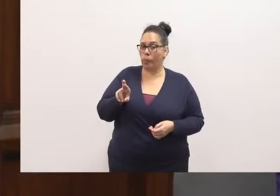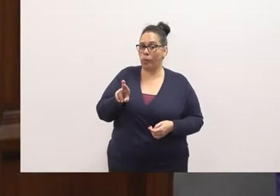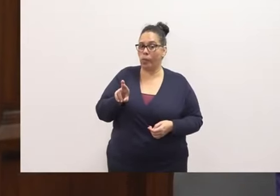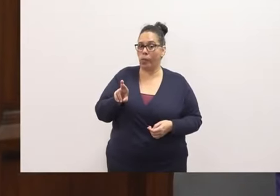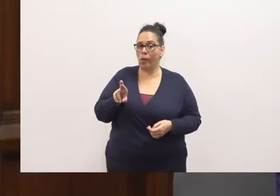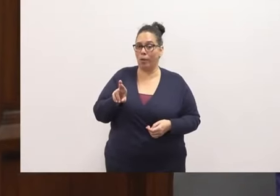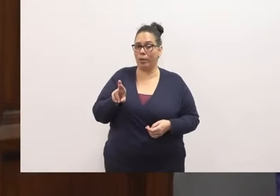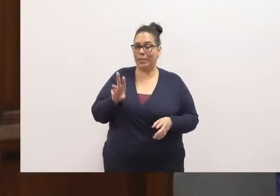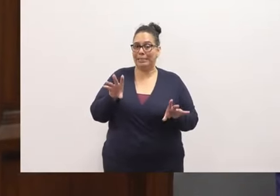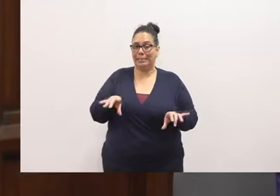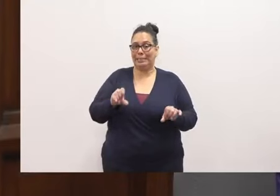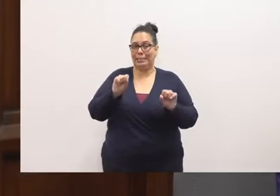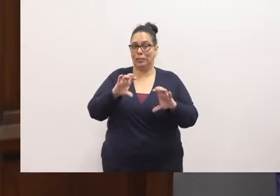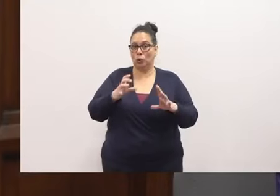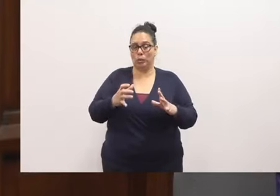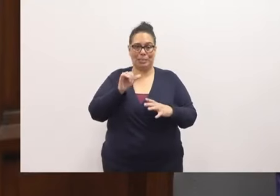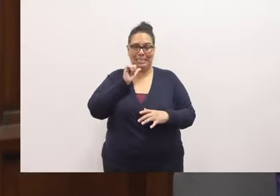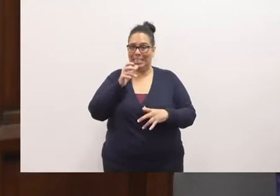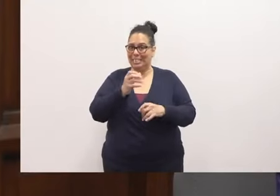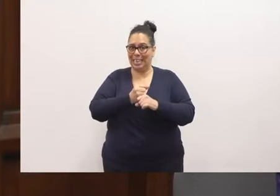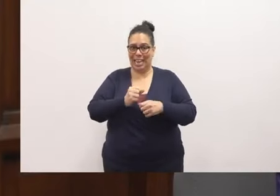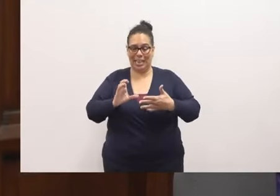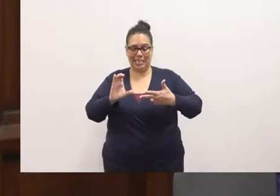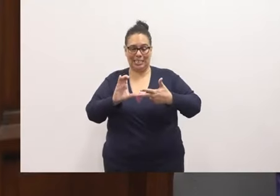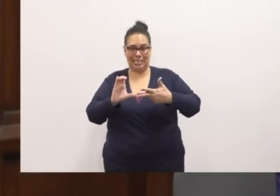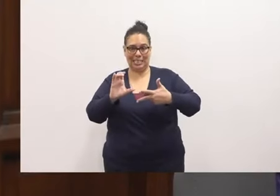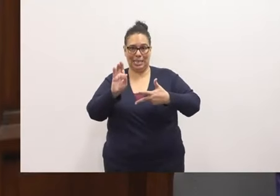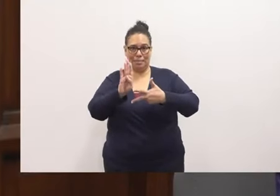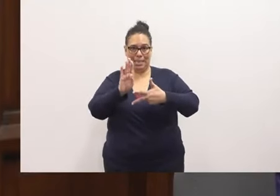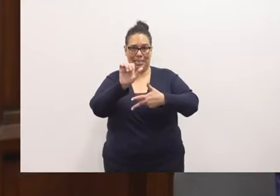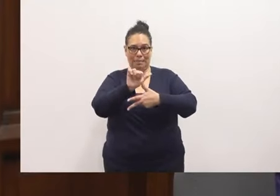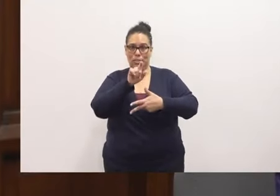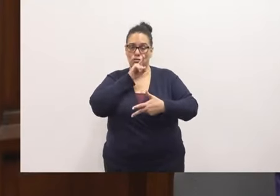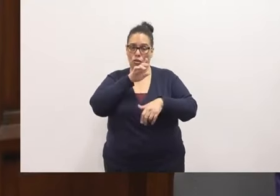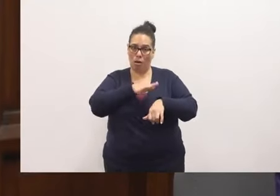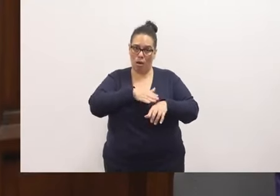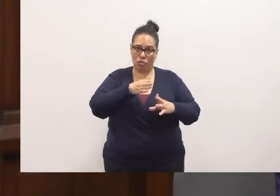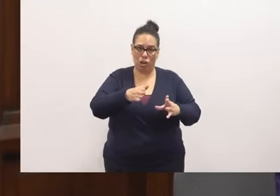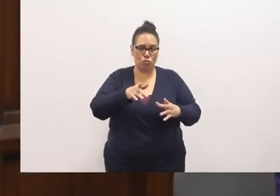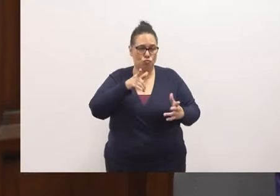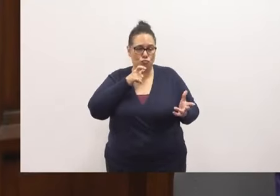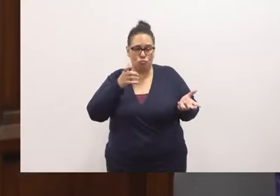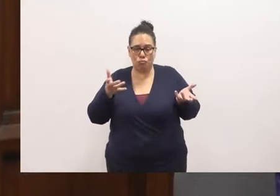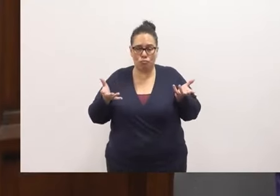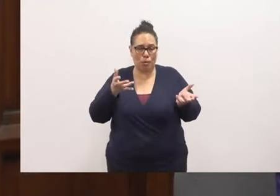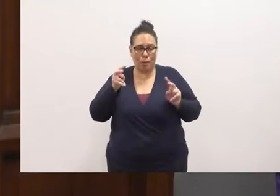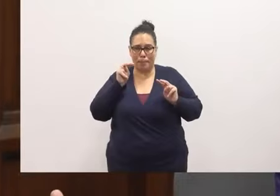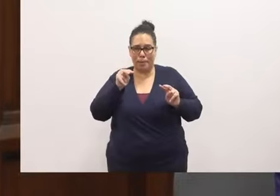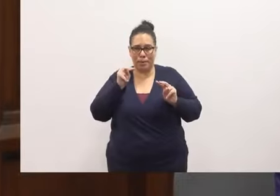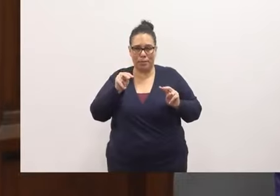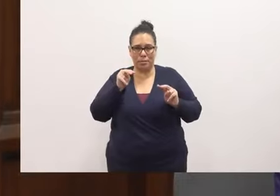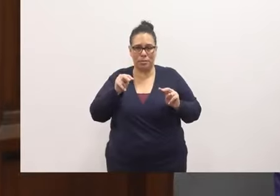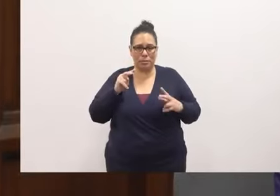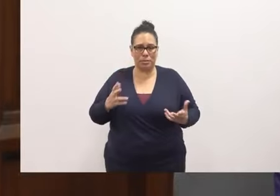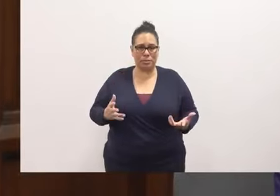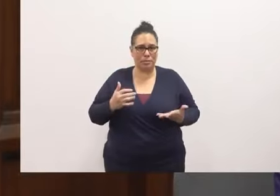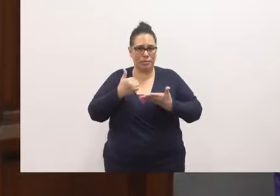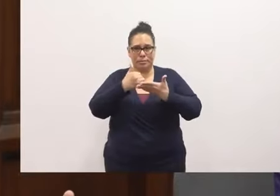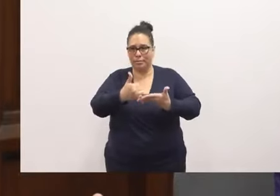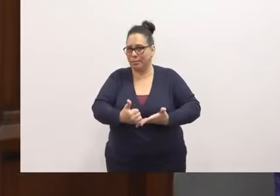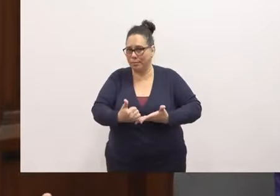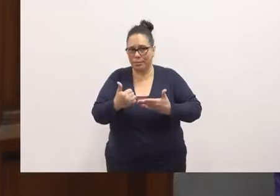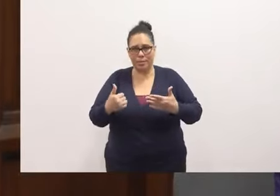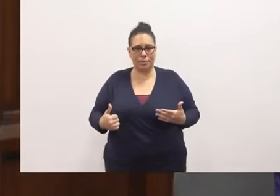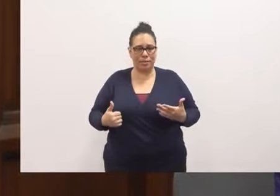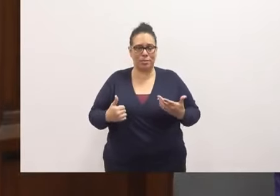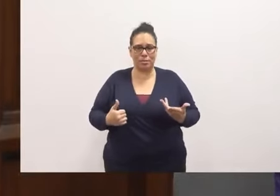takes a course but doesn't get a C or better, to ensure that they stay on track, who's monitoring, helping, stepping in